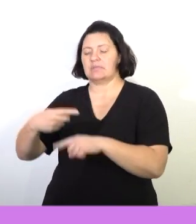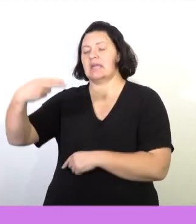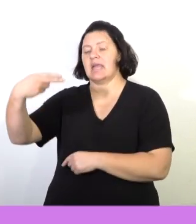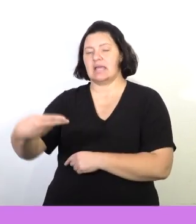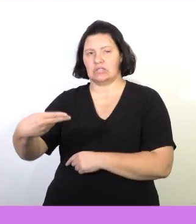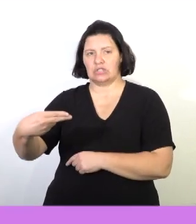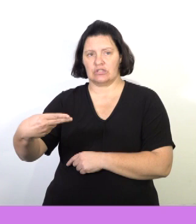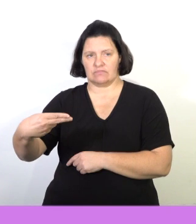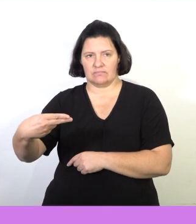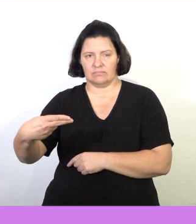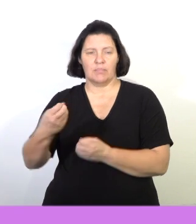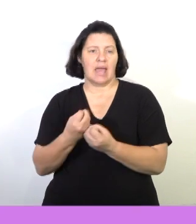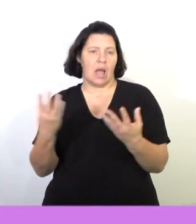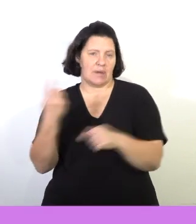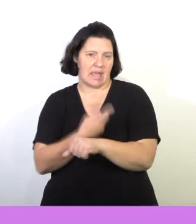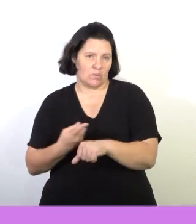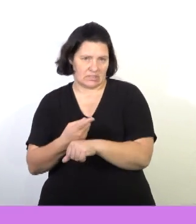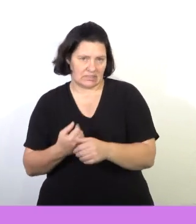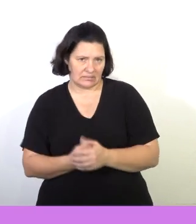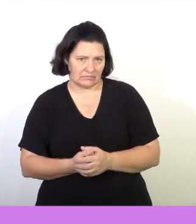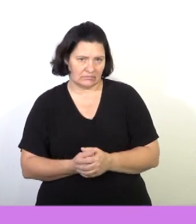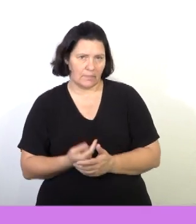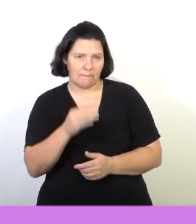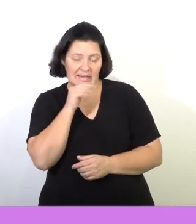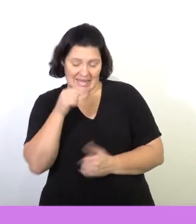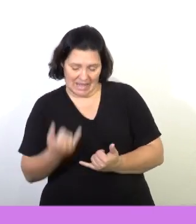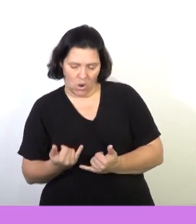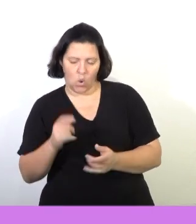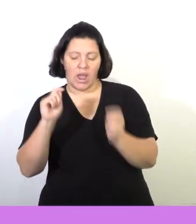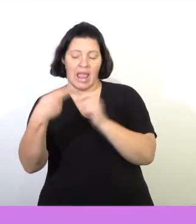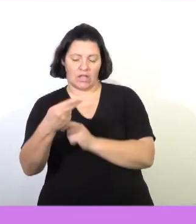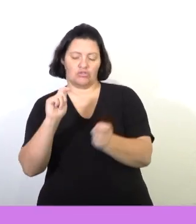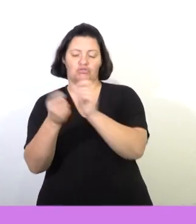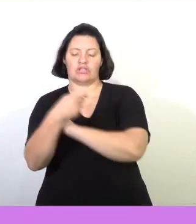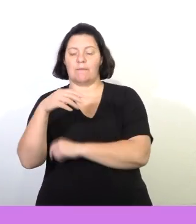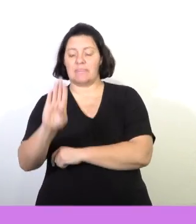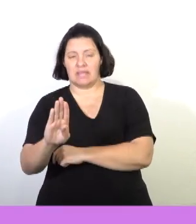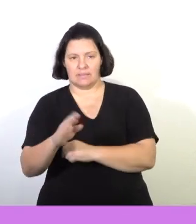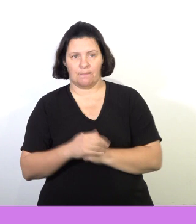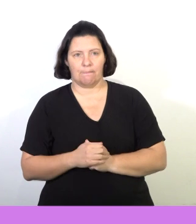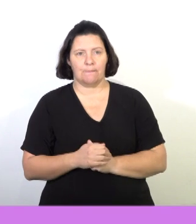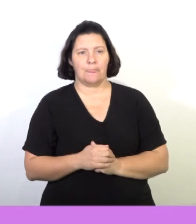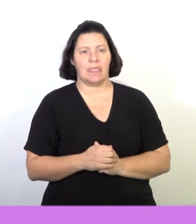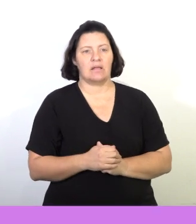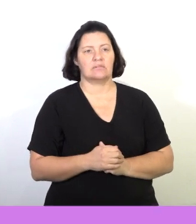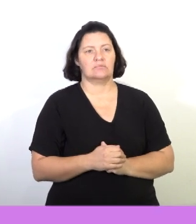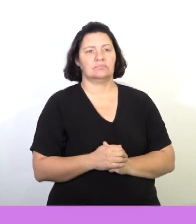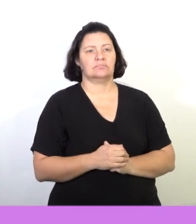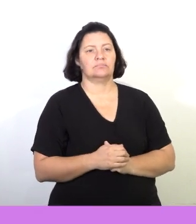120 multiplied by the number of hours, which is B. Let me just open space